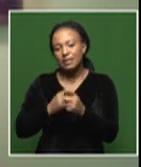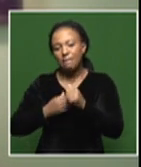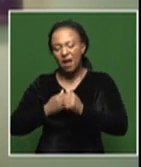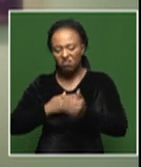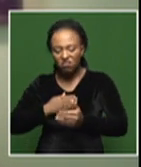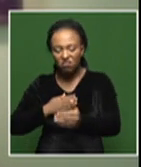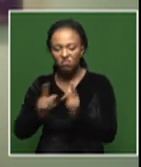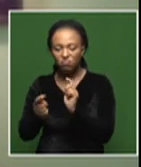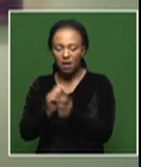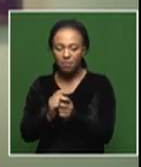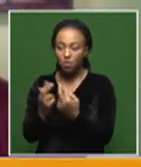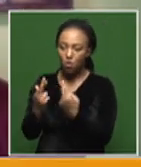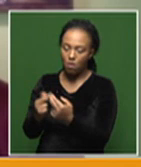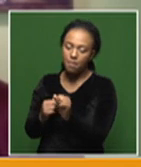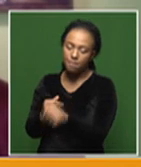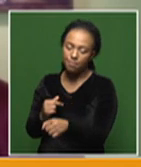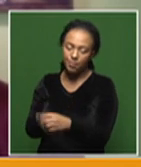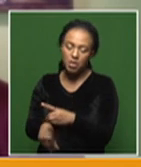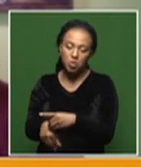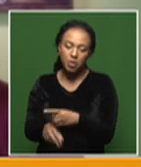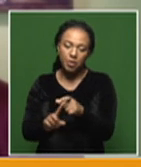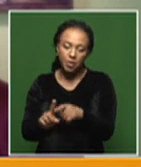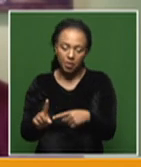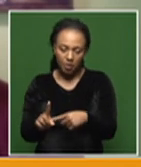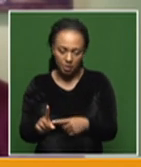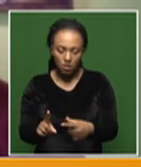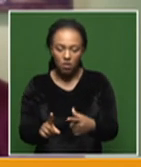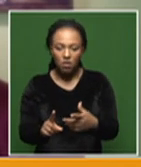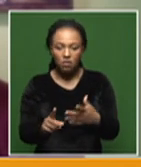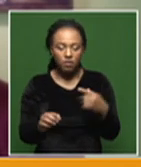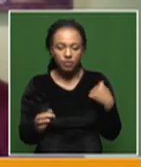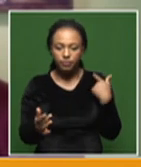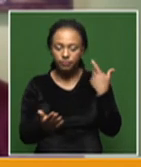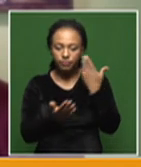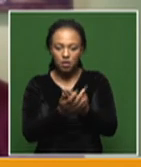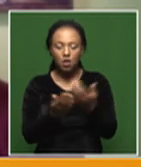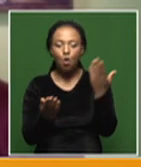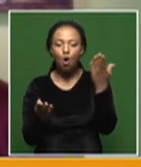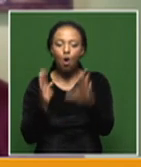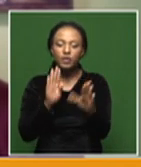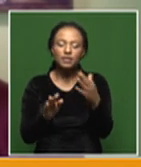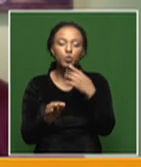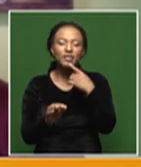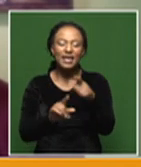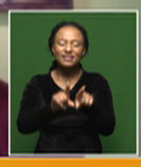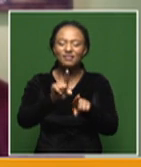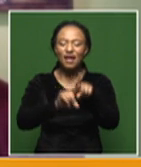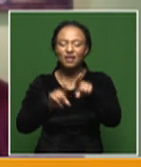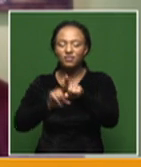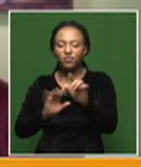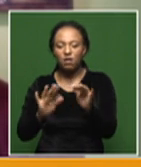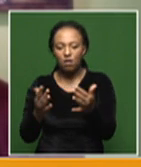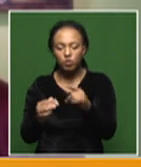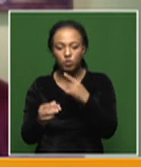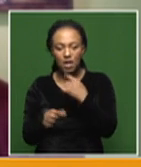again. Yeah, we hope so too, Dr. Meredith. And how do you measure the success of an auction, and what works are you always guaranteed